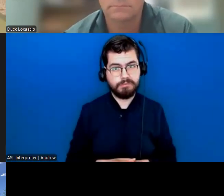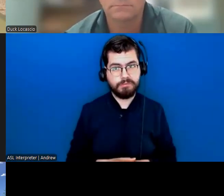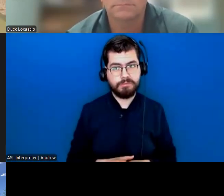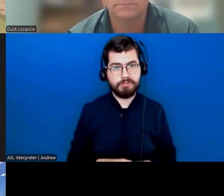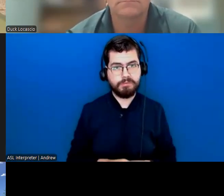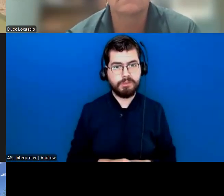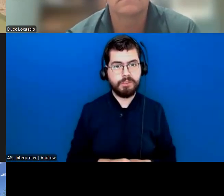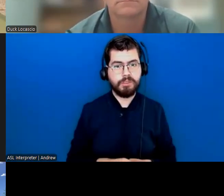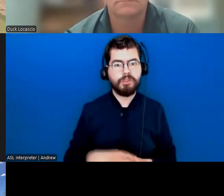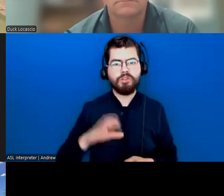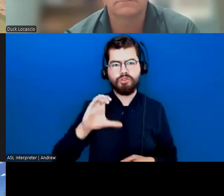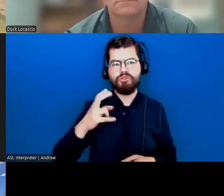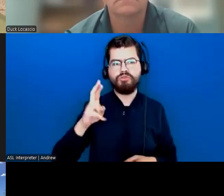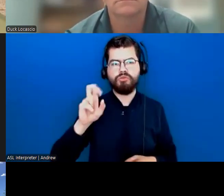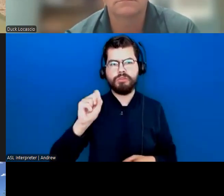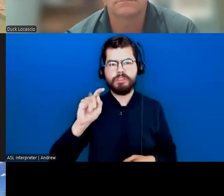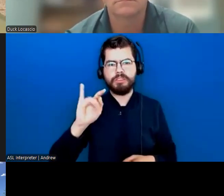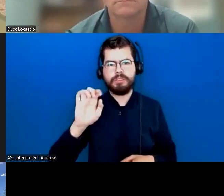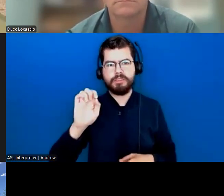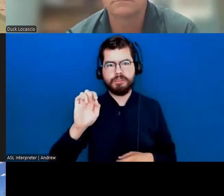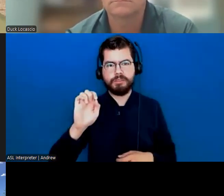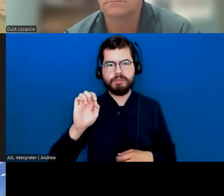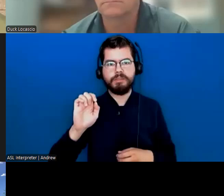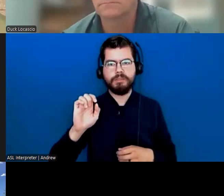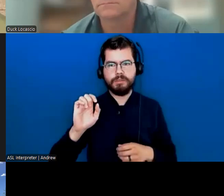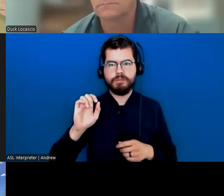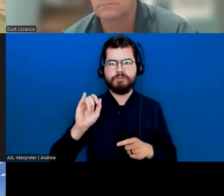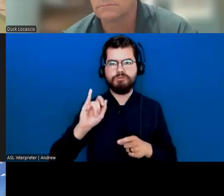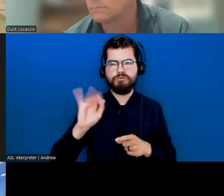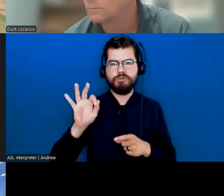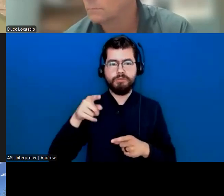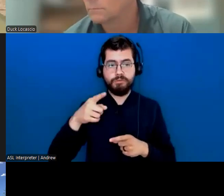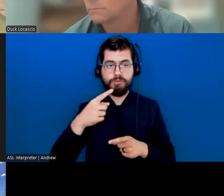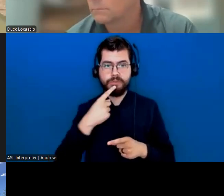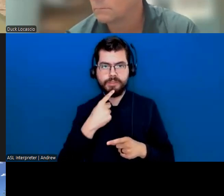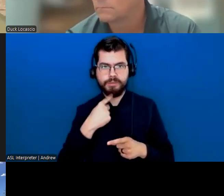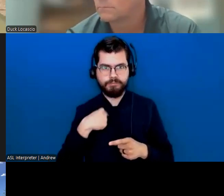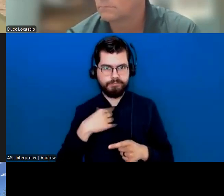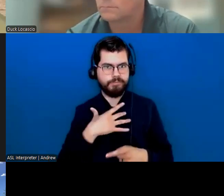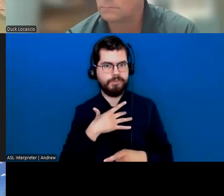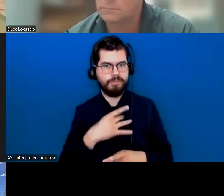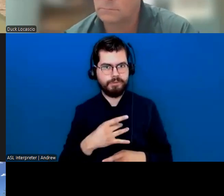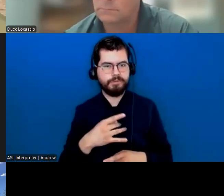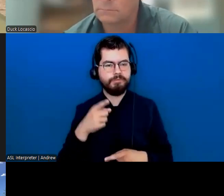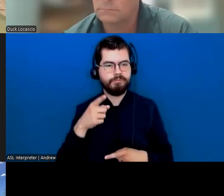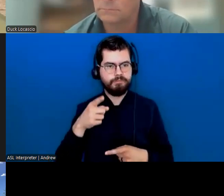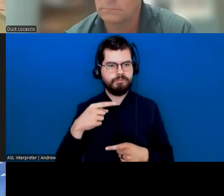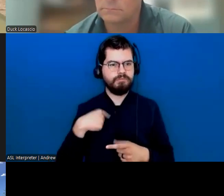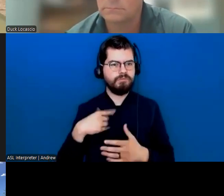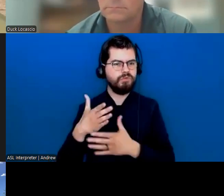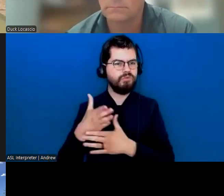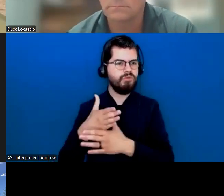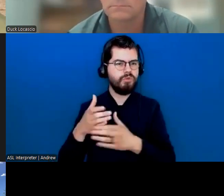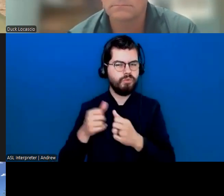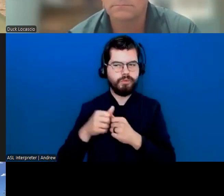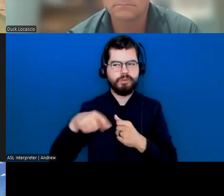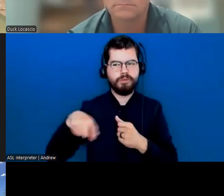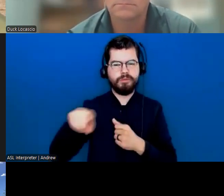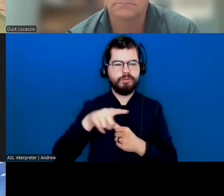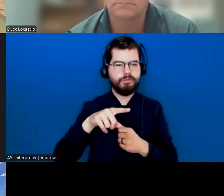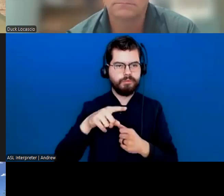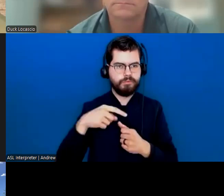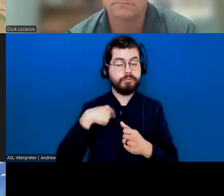Christie, Jeff, you popped on I like what you said, and something I share with folks, especially private landowners, is